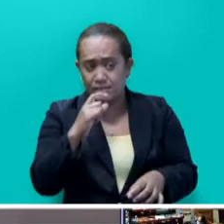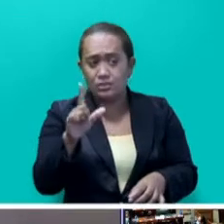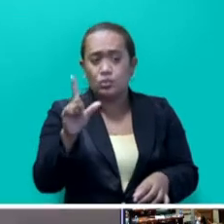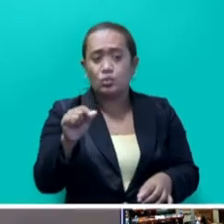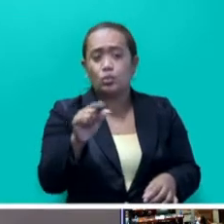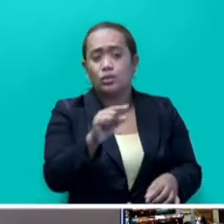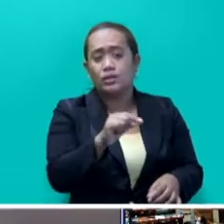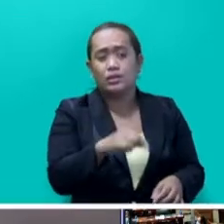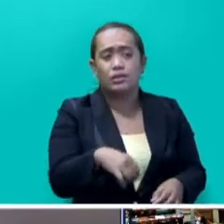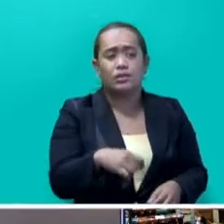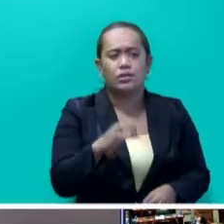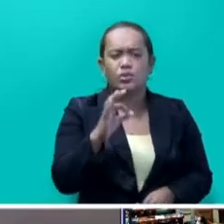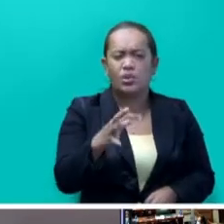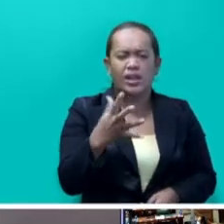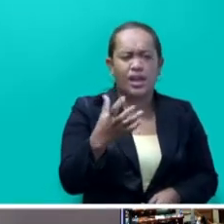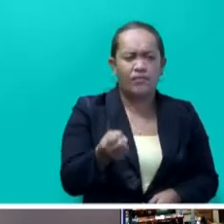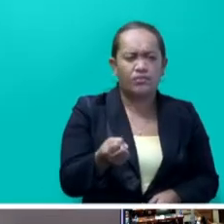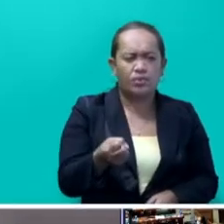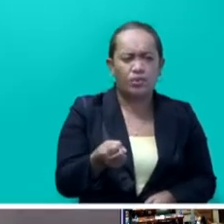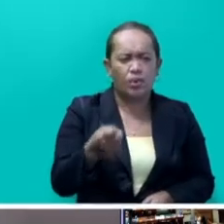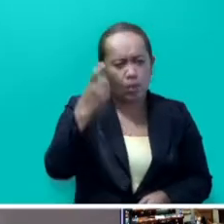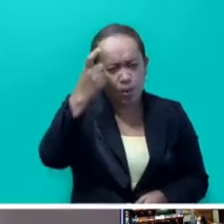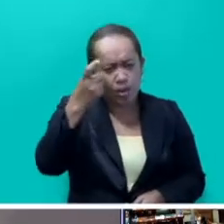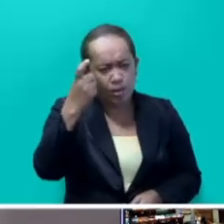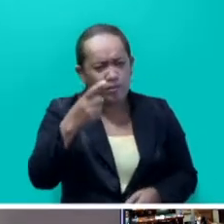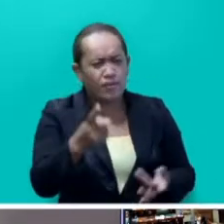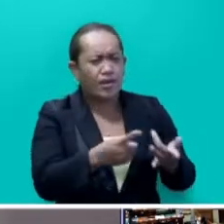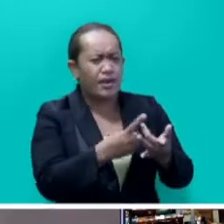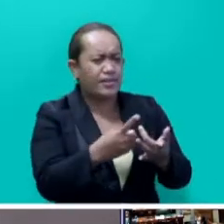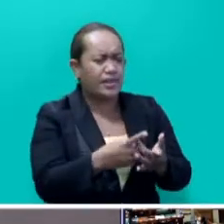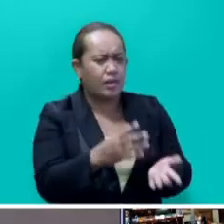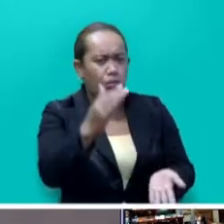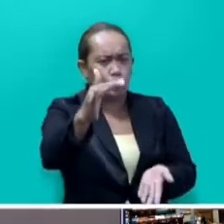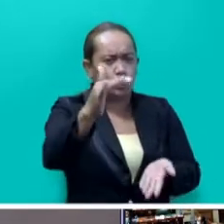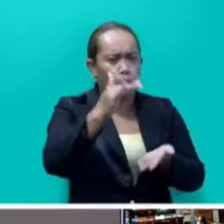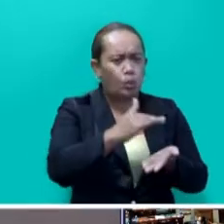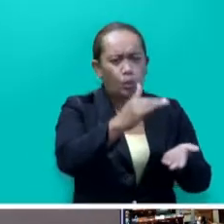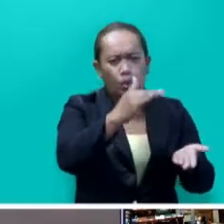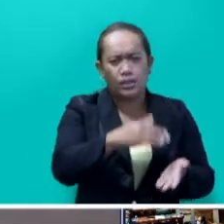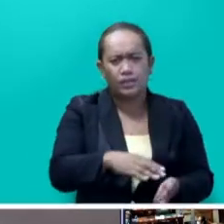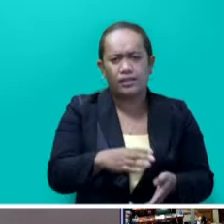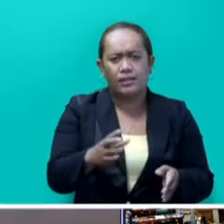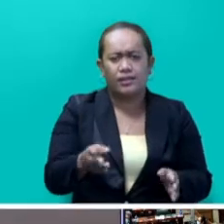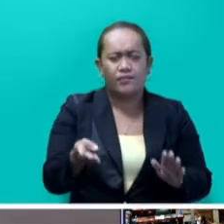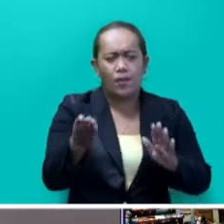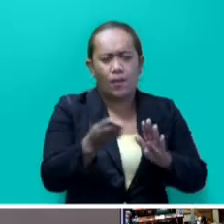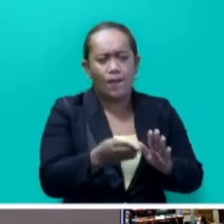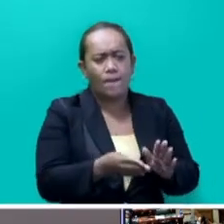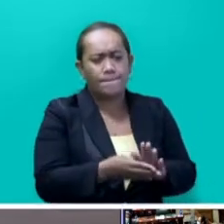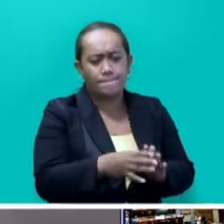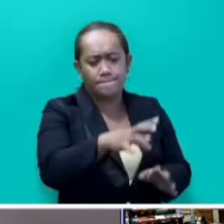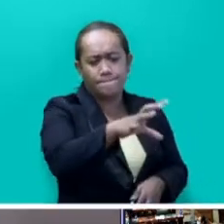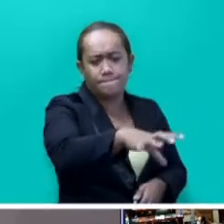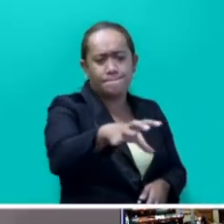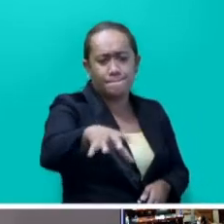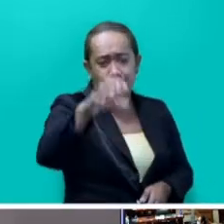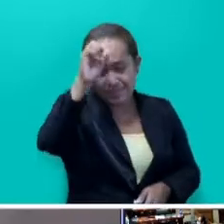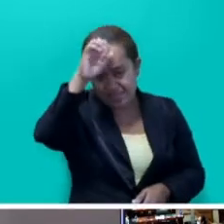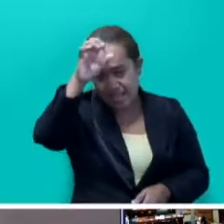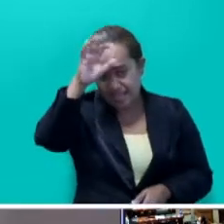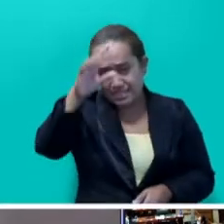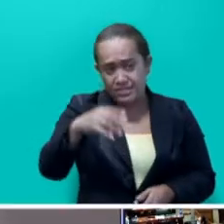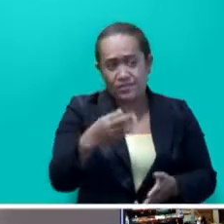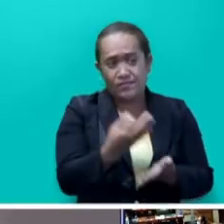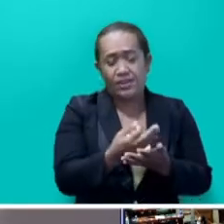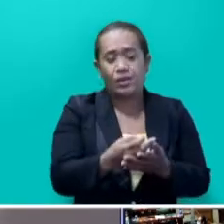means that you don't have to get bogged down with the worry of paying large amounts of money for base fees. And that's what's actually happening right now. She needs to